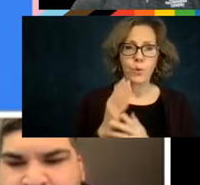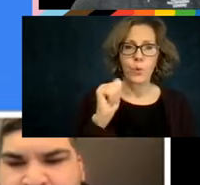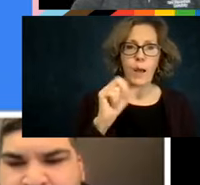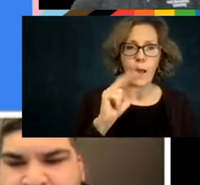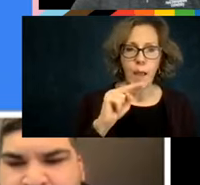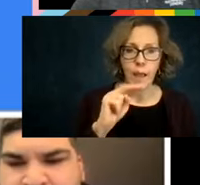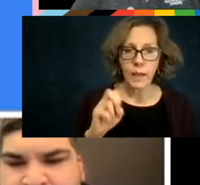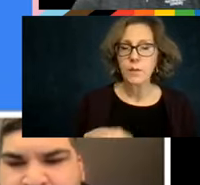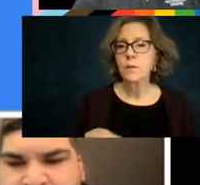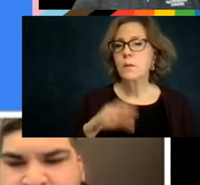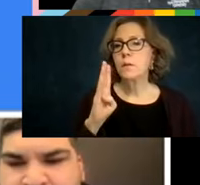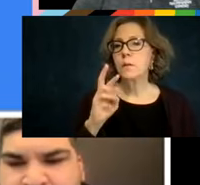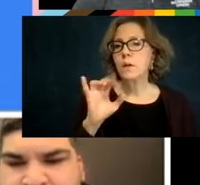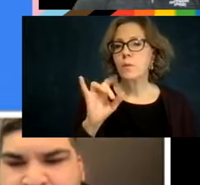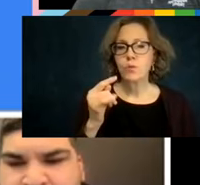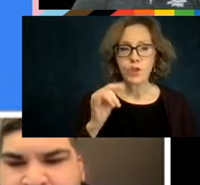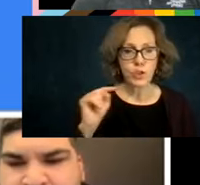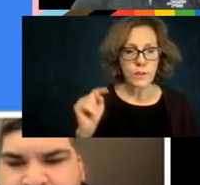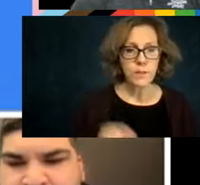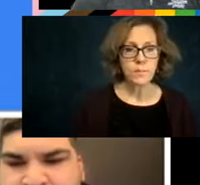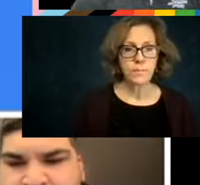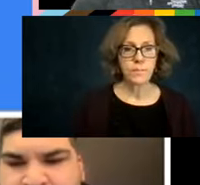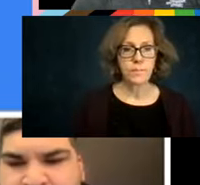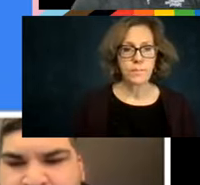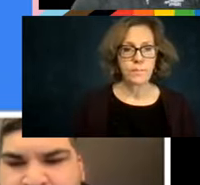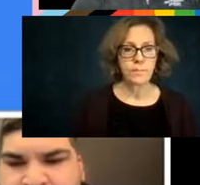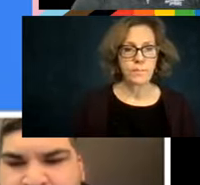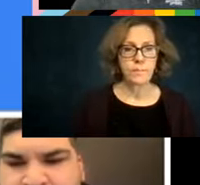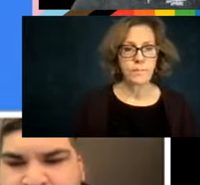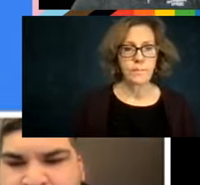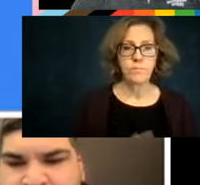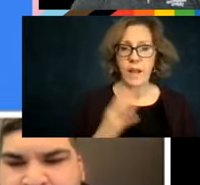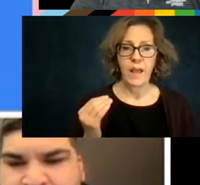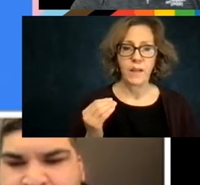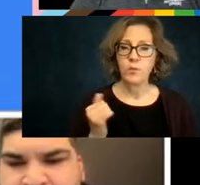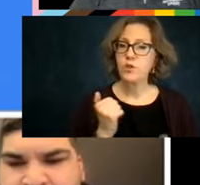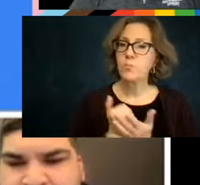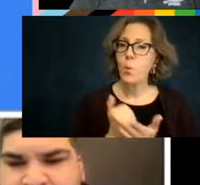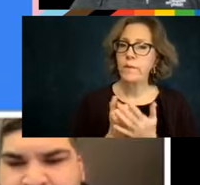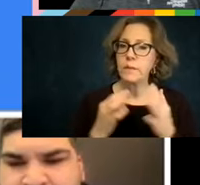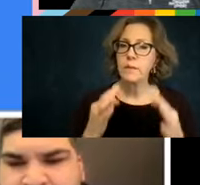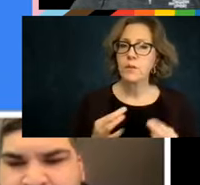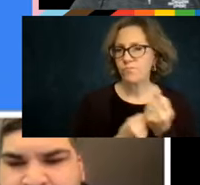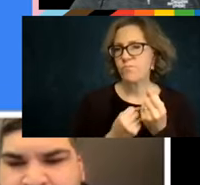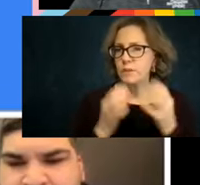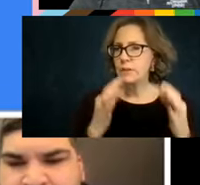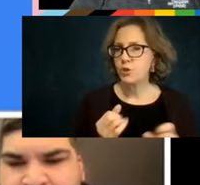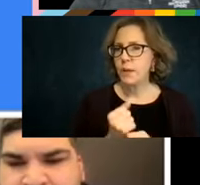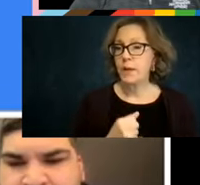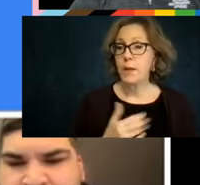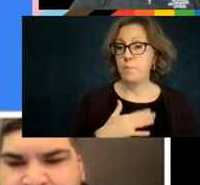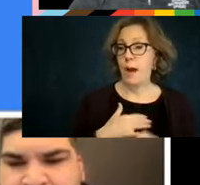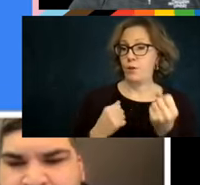and Kim, explaining what support decision making, and my support and I were